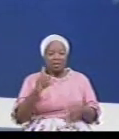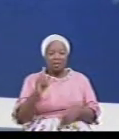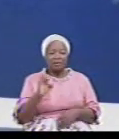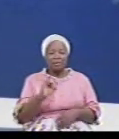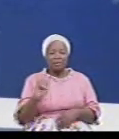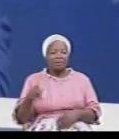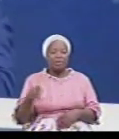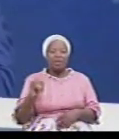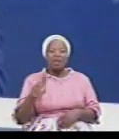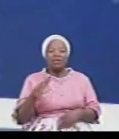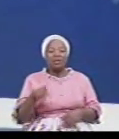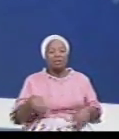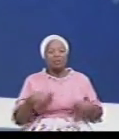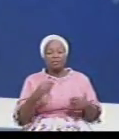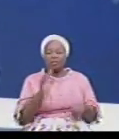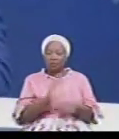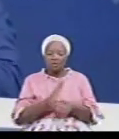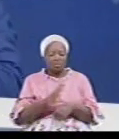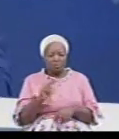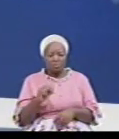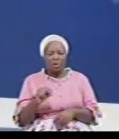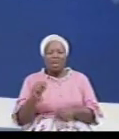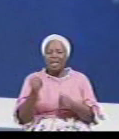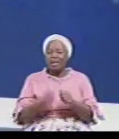And all the ecumenical bodies in the country.